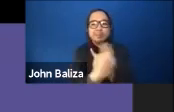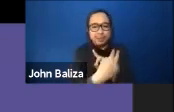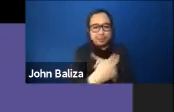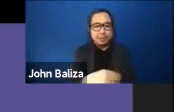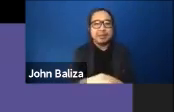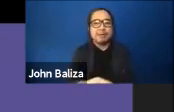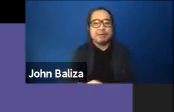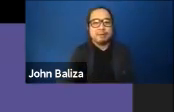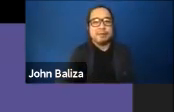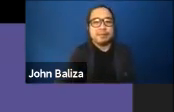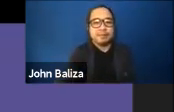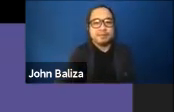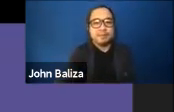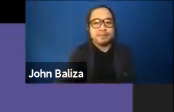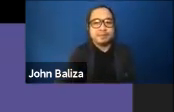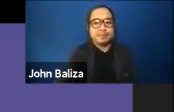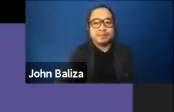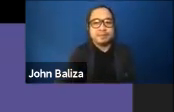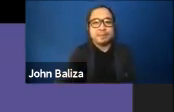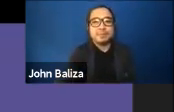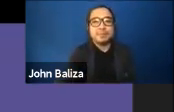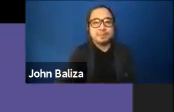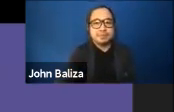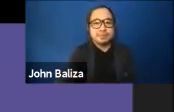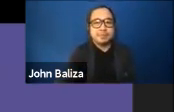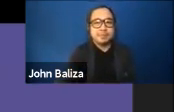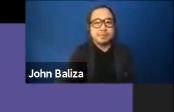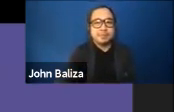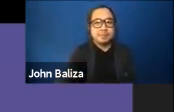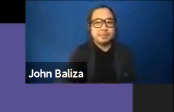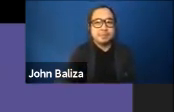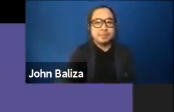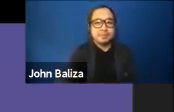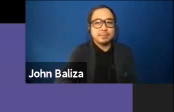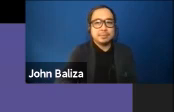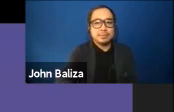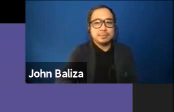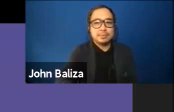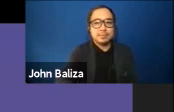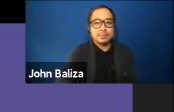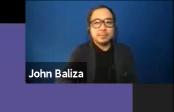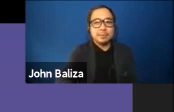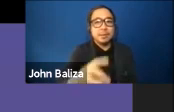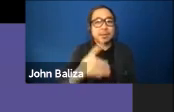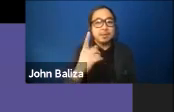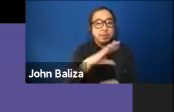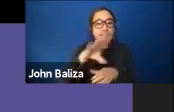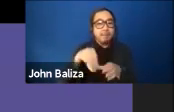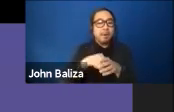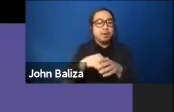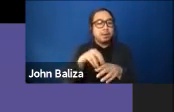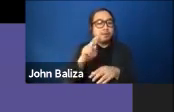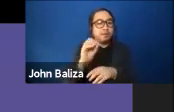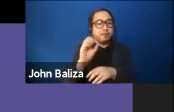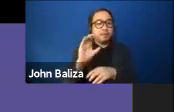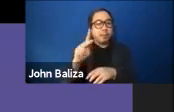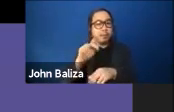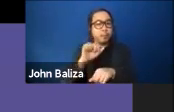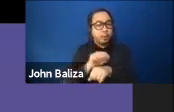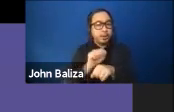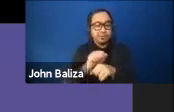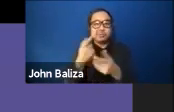So part of RHAC's work and nature are the reason why we use UPR. But at the same